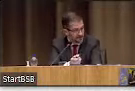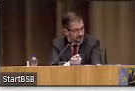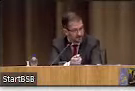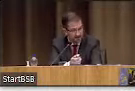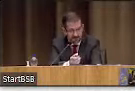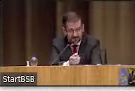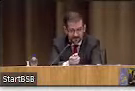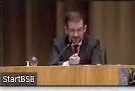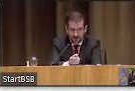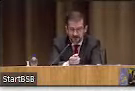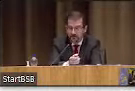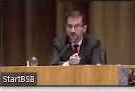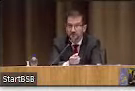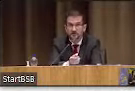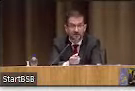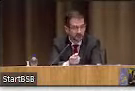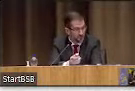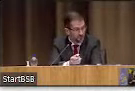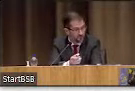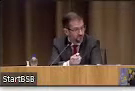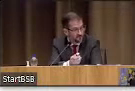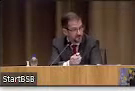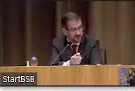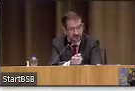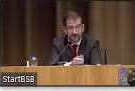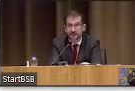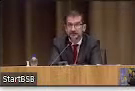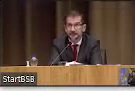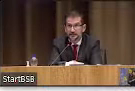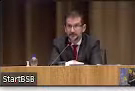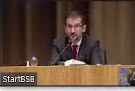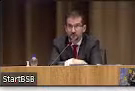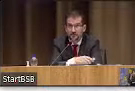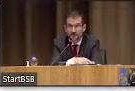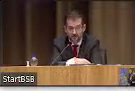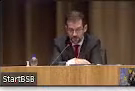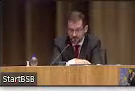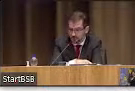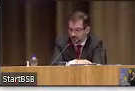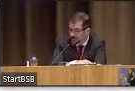So, I would like to share the experience to primary health care